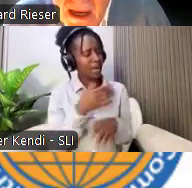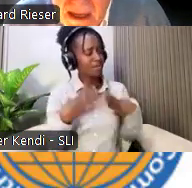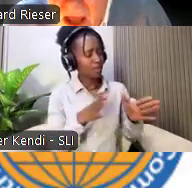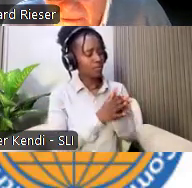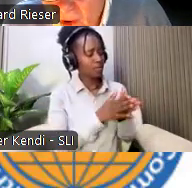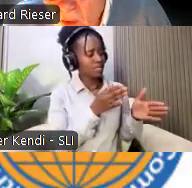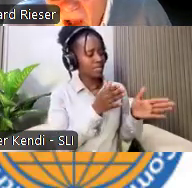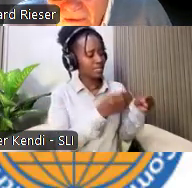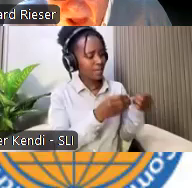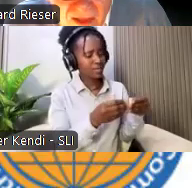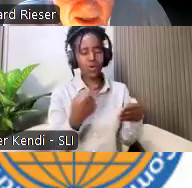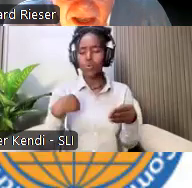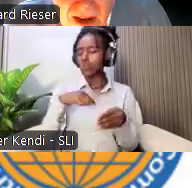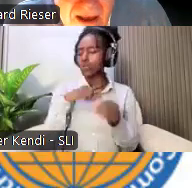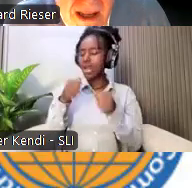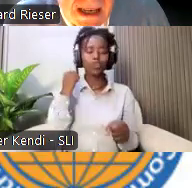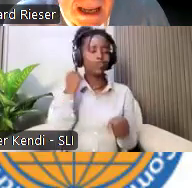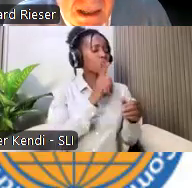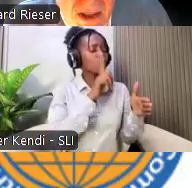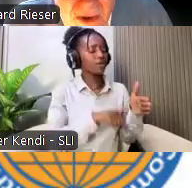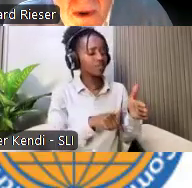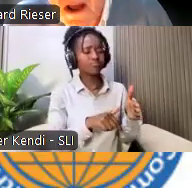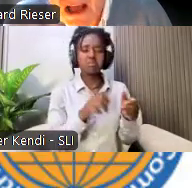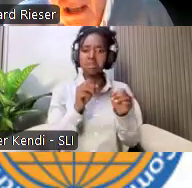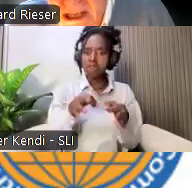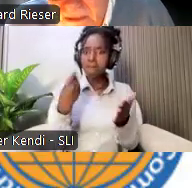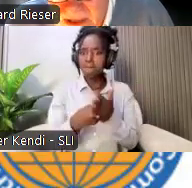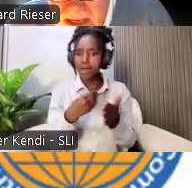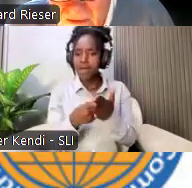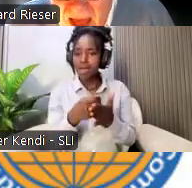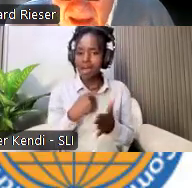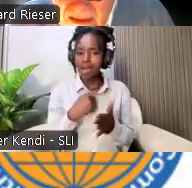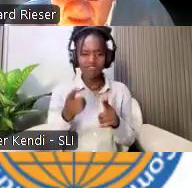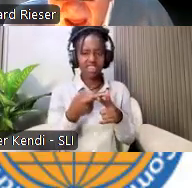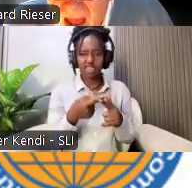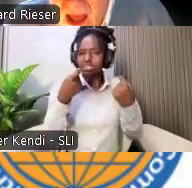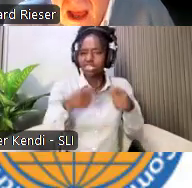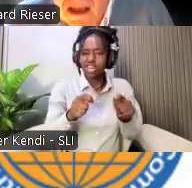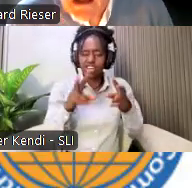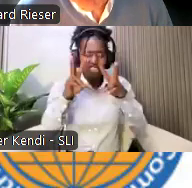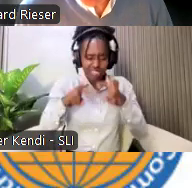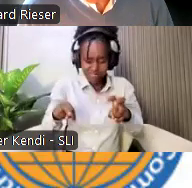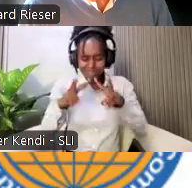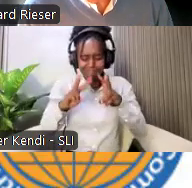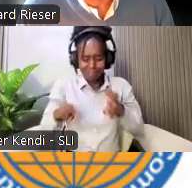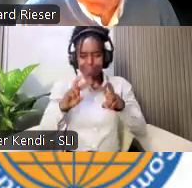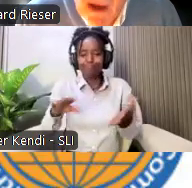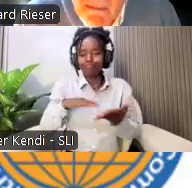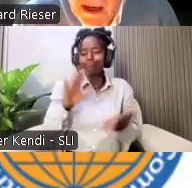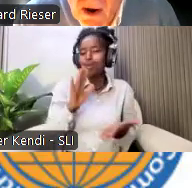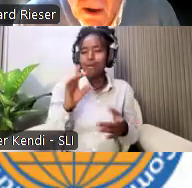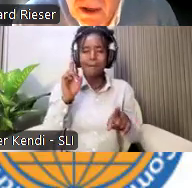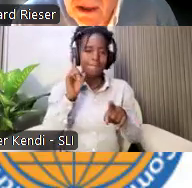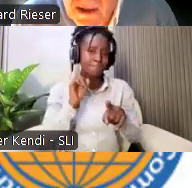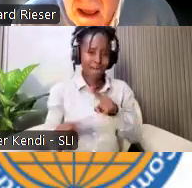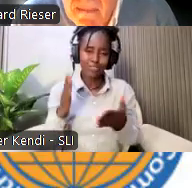any money for welfare that's given out, is linked to assessments of that. But as it's run